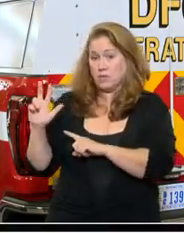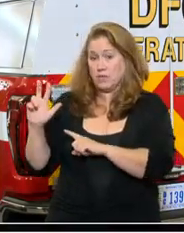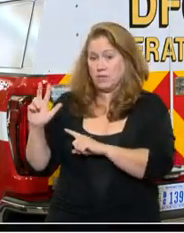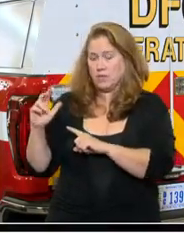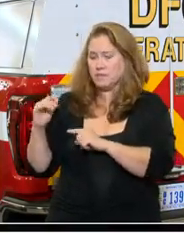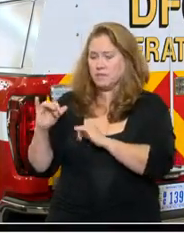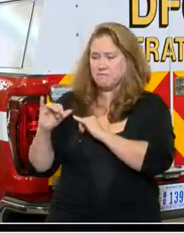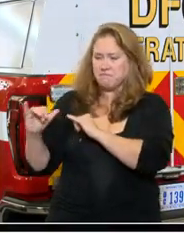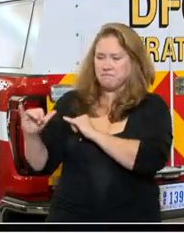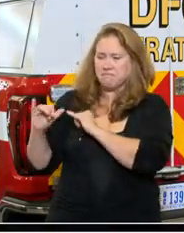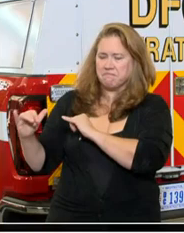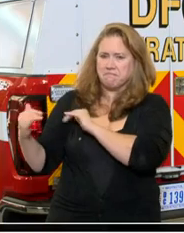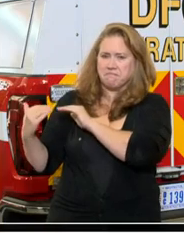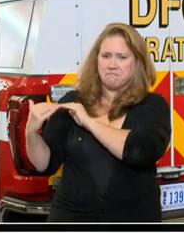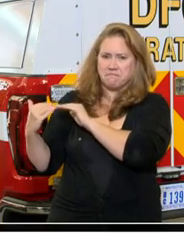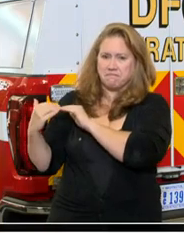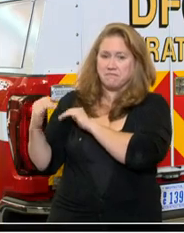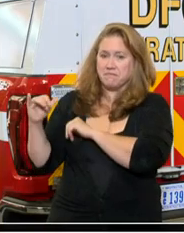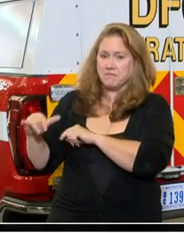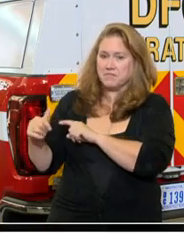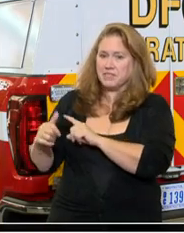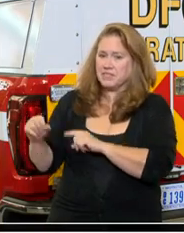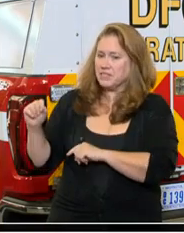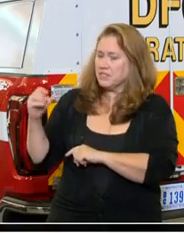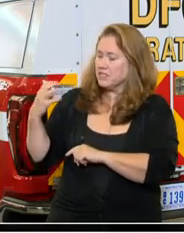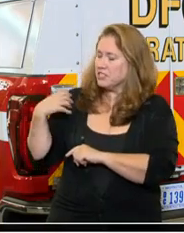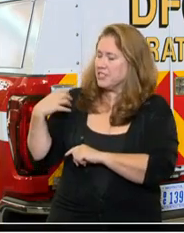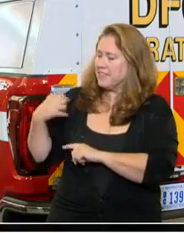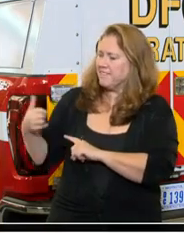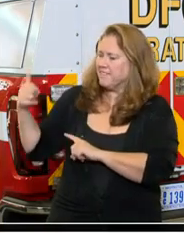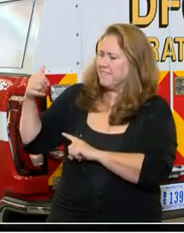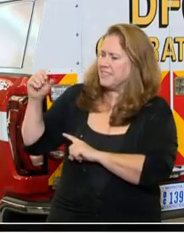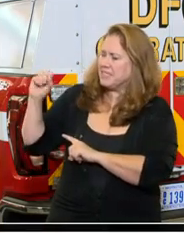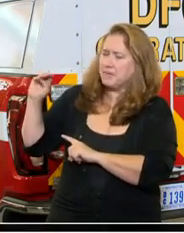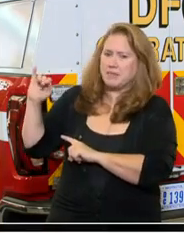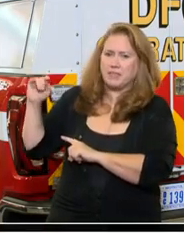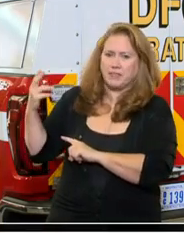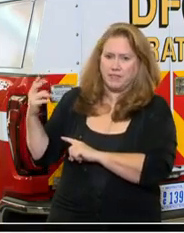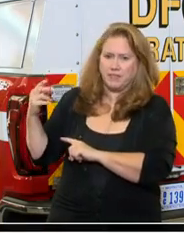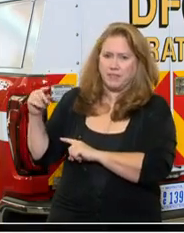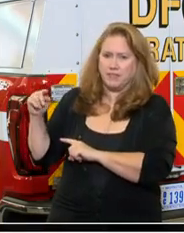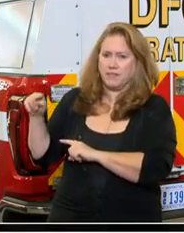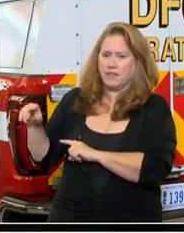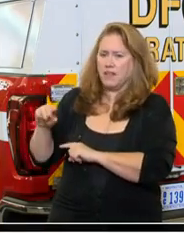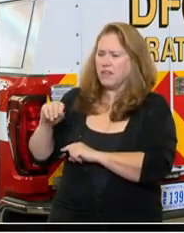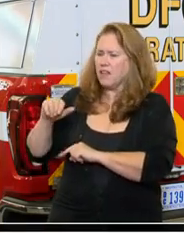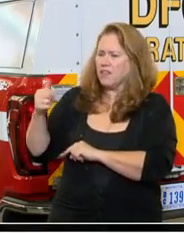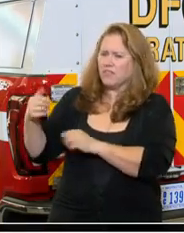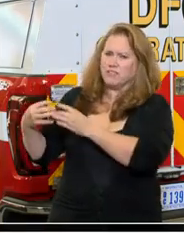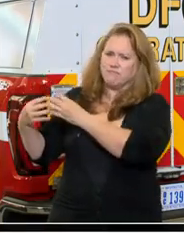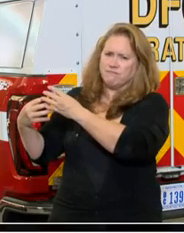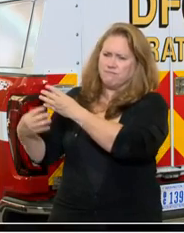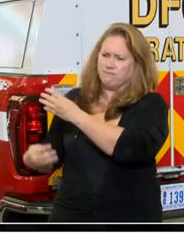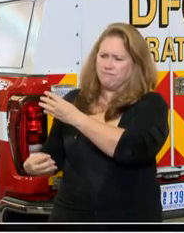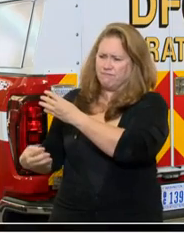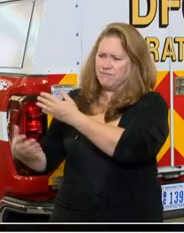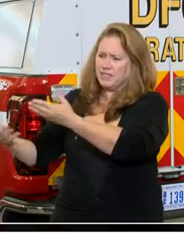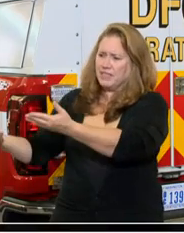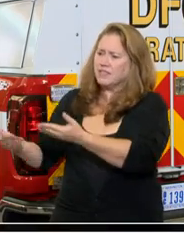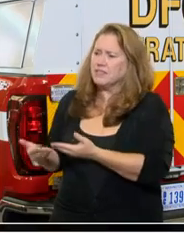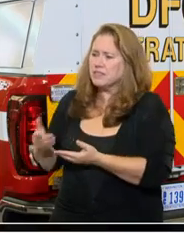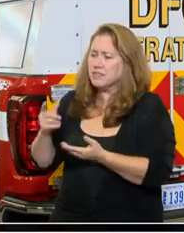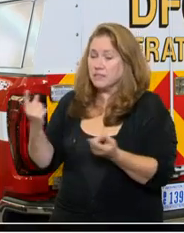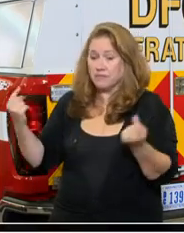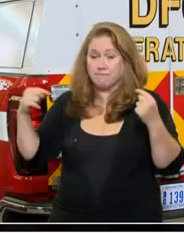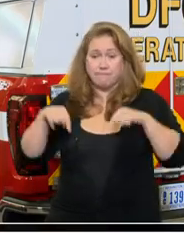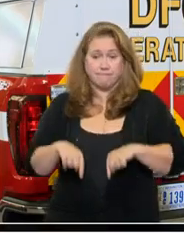Mayor Pia, and our City Administrator, Kevin Donahue. This year marks the 22nd anniversary of 9/11,